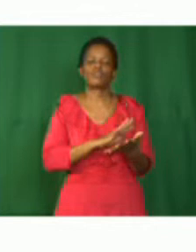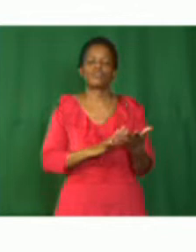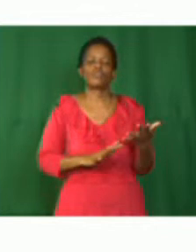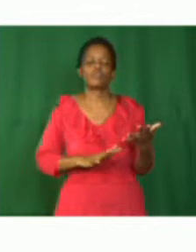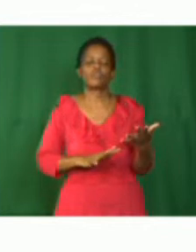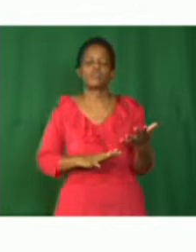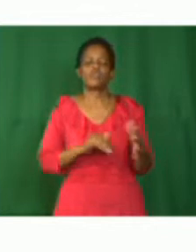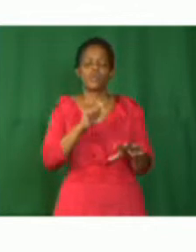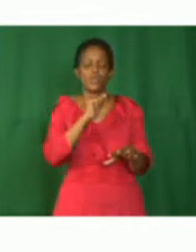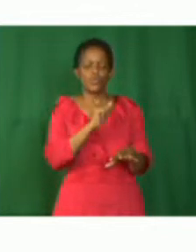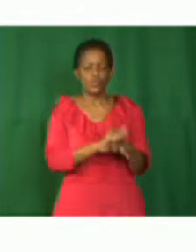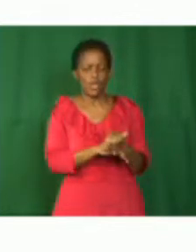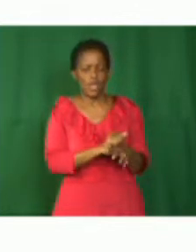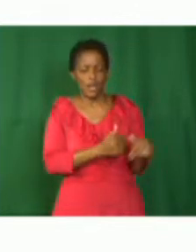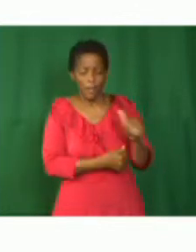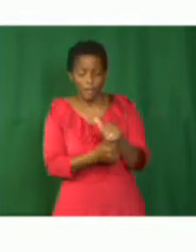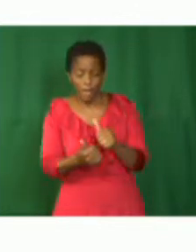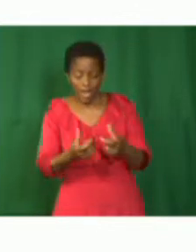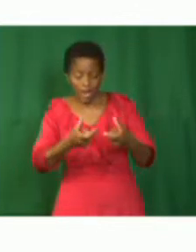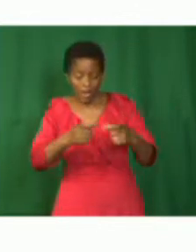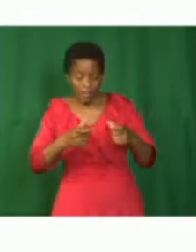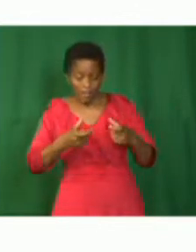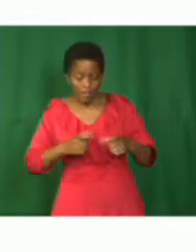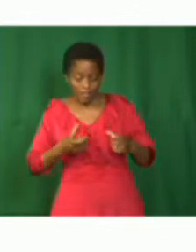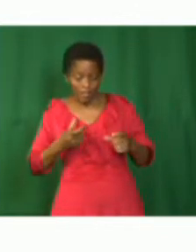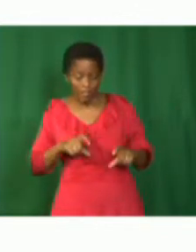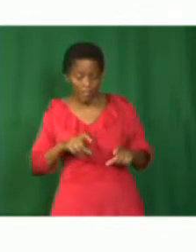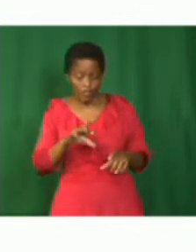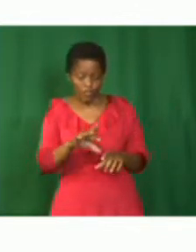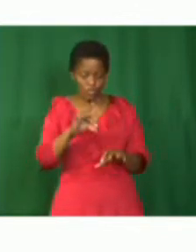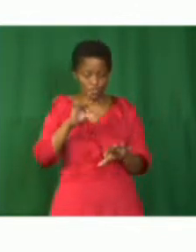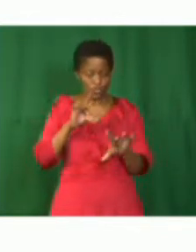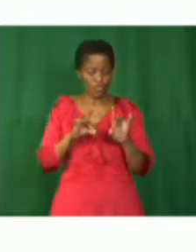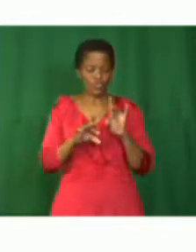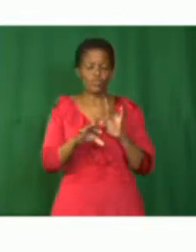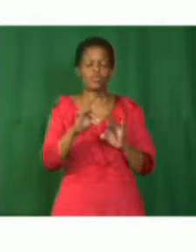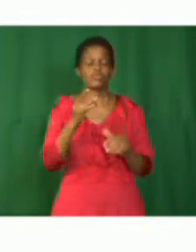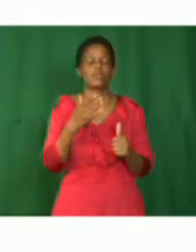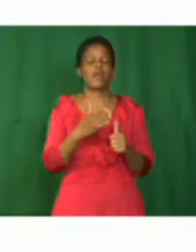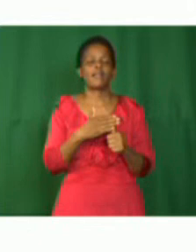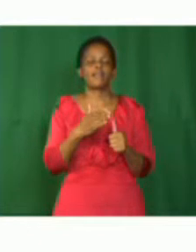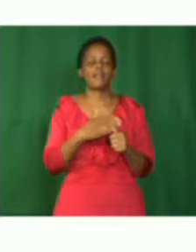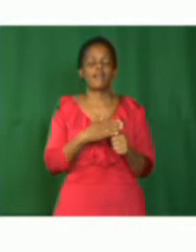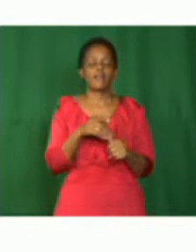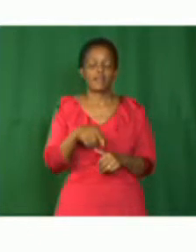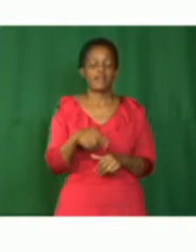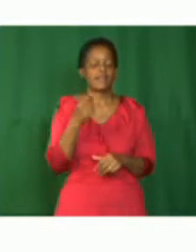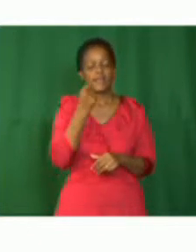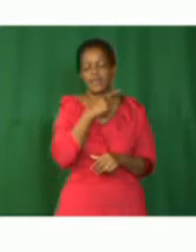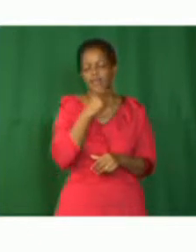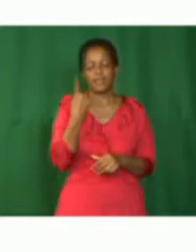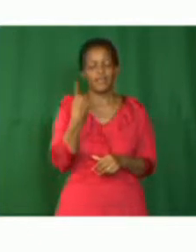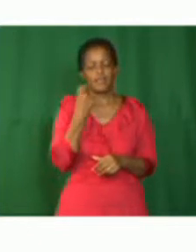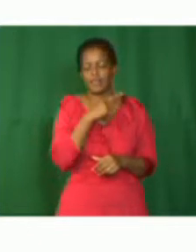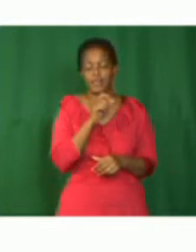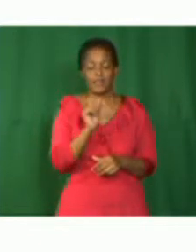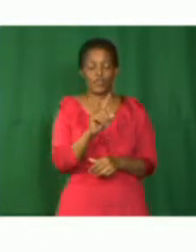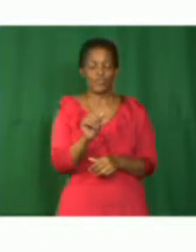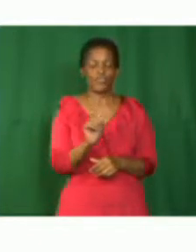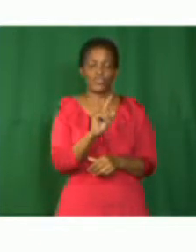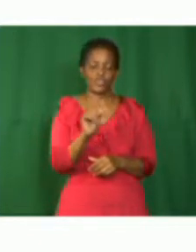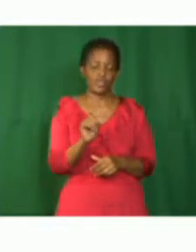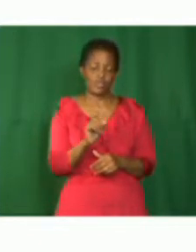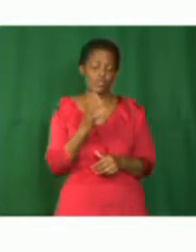those answers from the passage. These are the most simplest questions ever. It means that therefore when you are answering